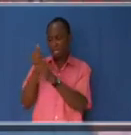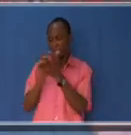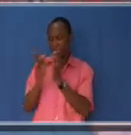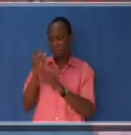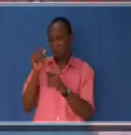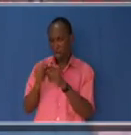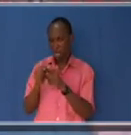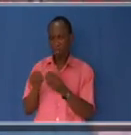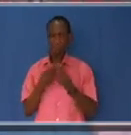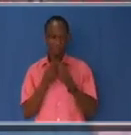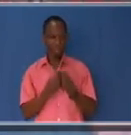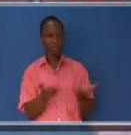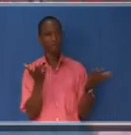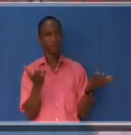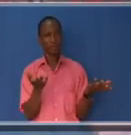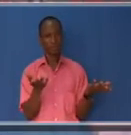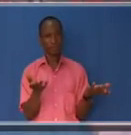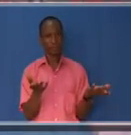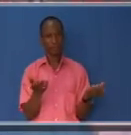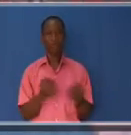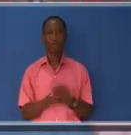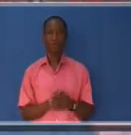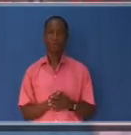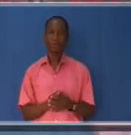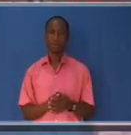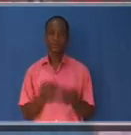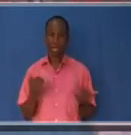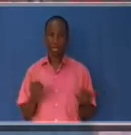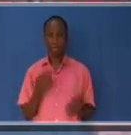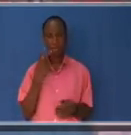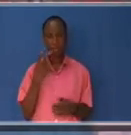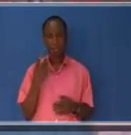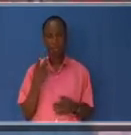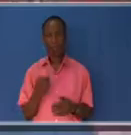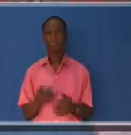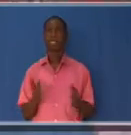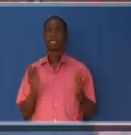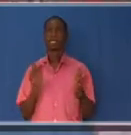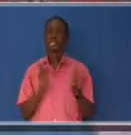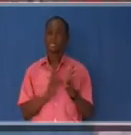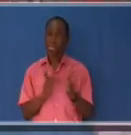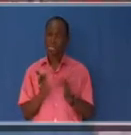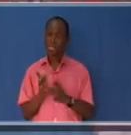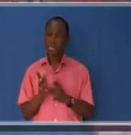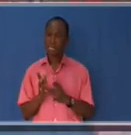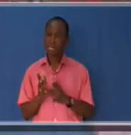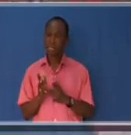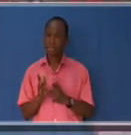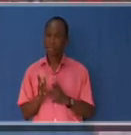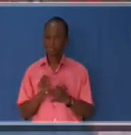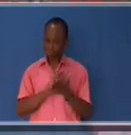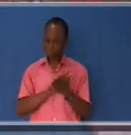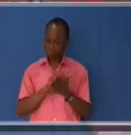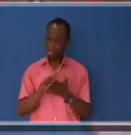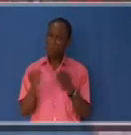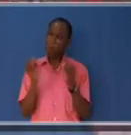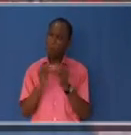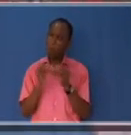and declare it to you. So we see here that Jesus had many more things to tell the